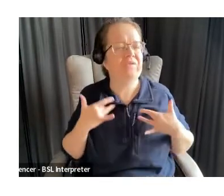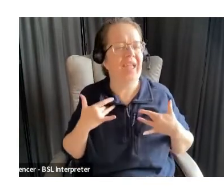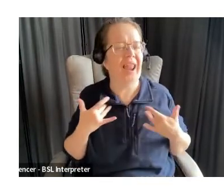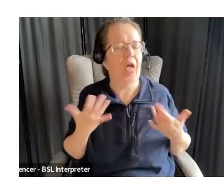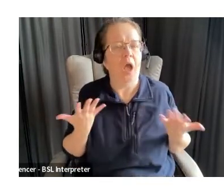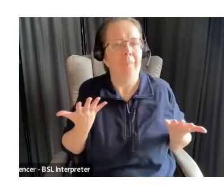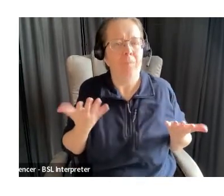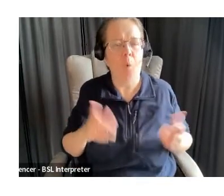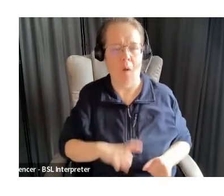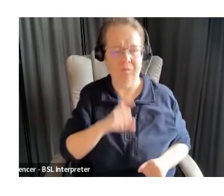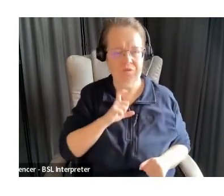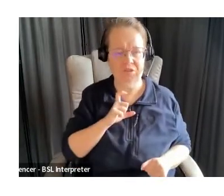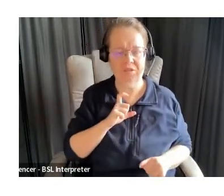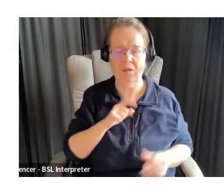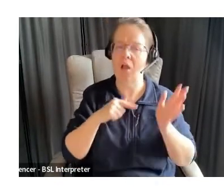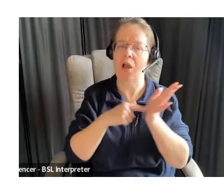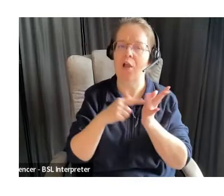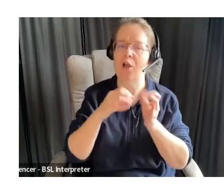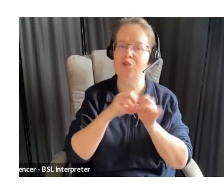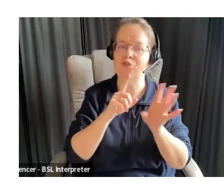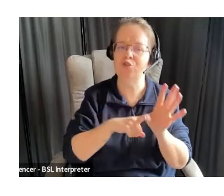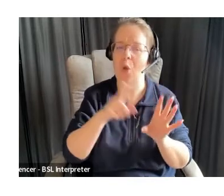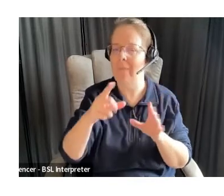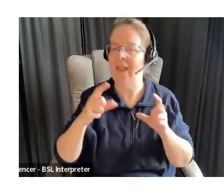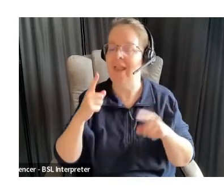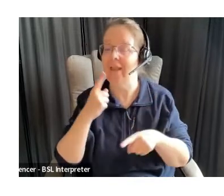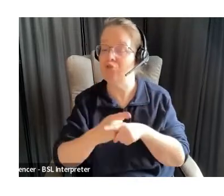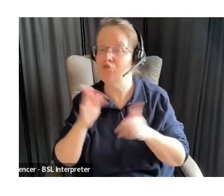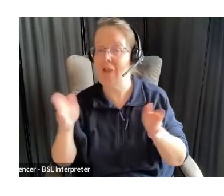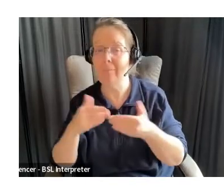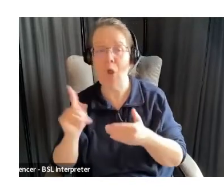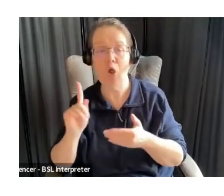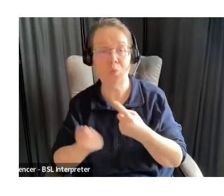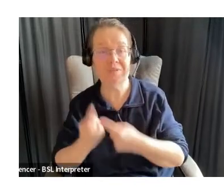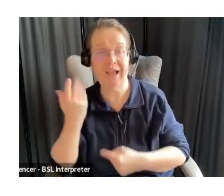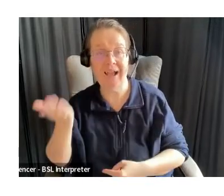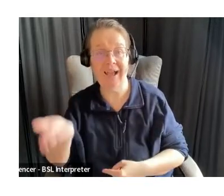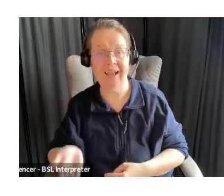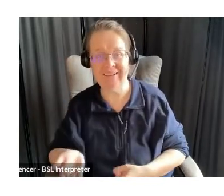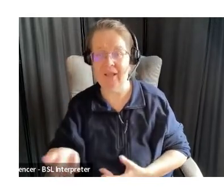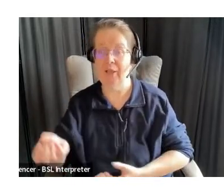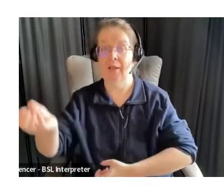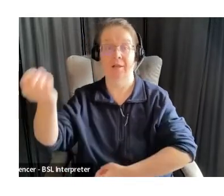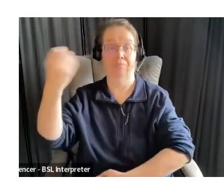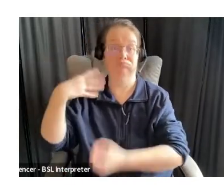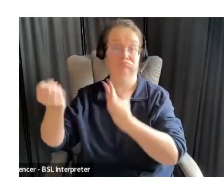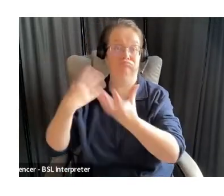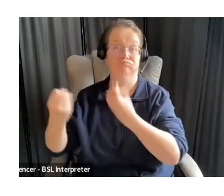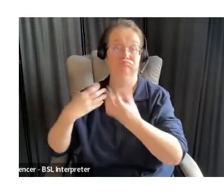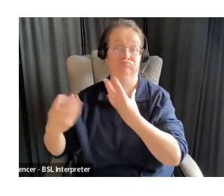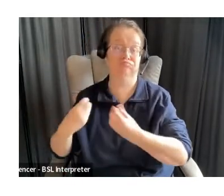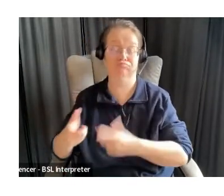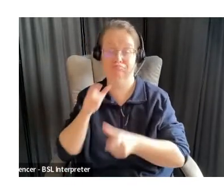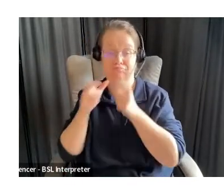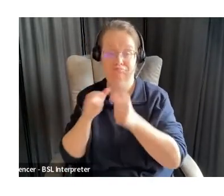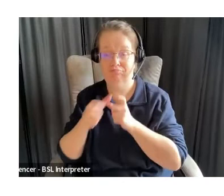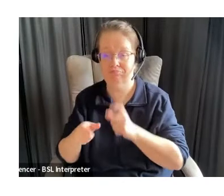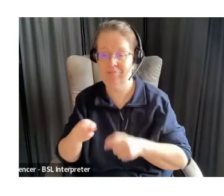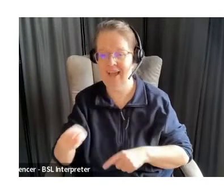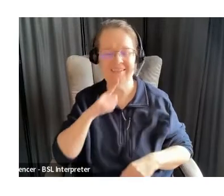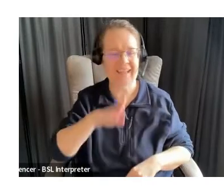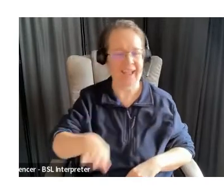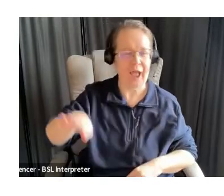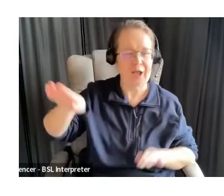more confident. Toby, what's happening in the chat box? A lot of comments. Someone is saying Superman